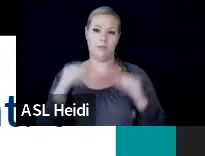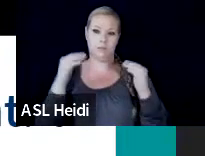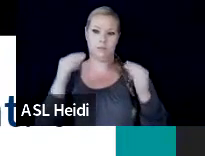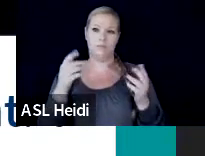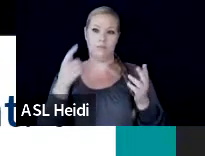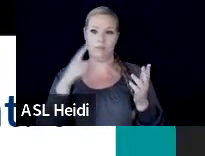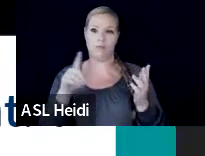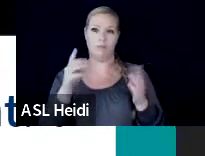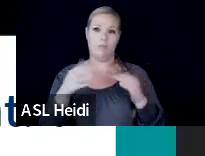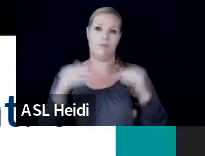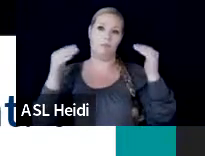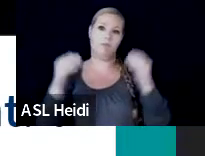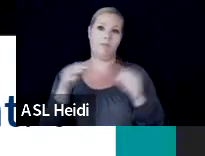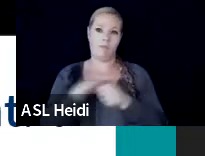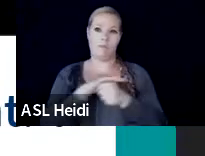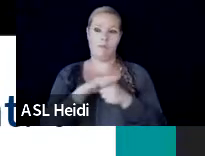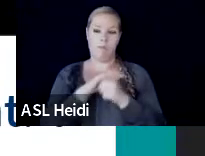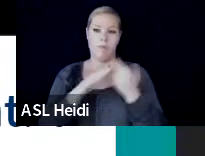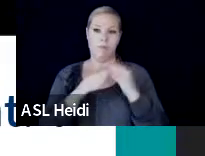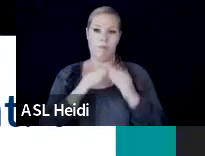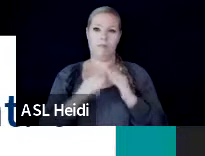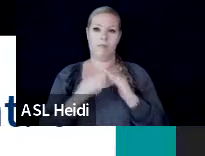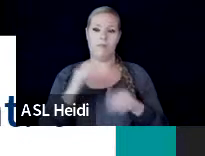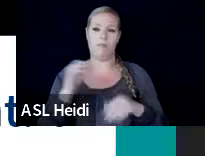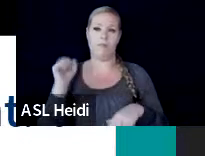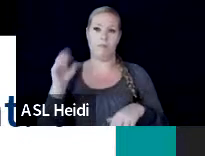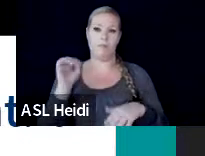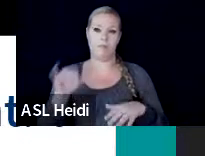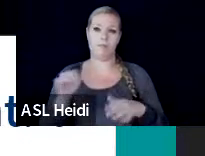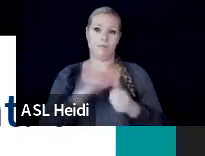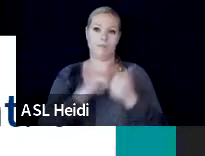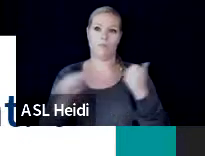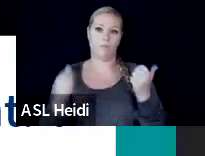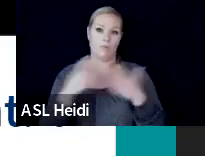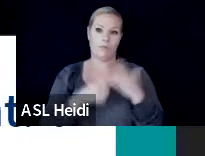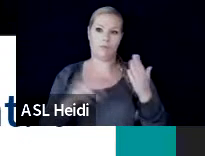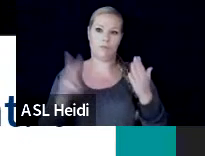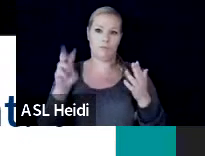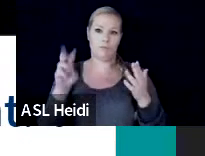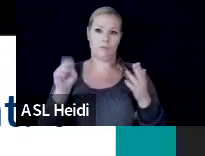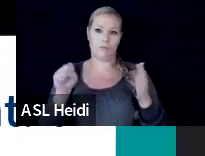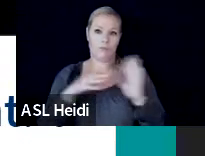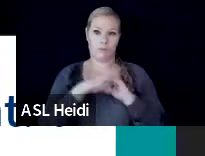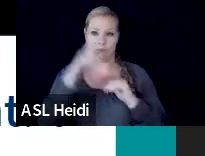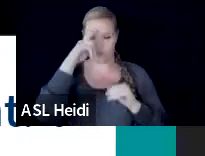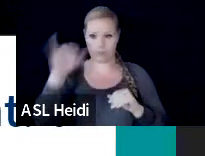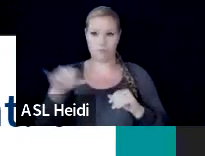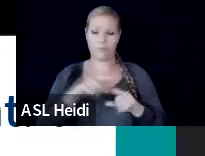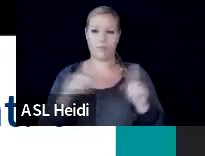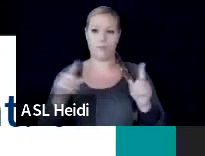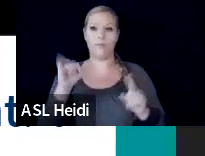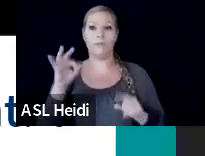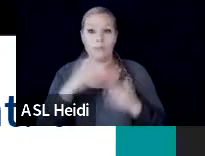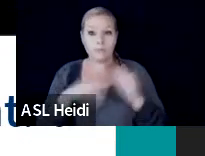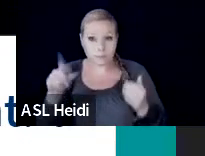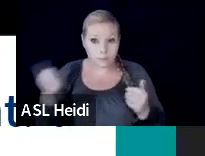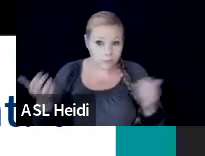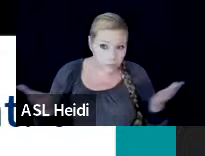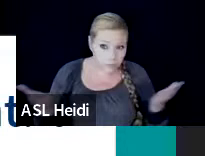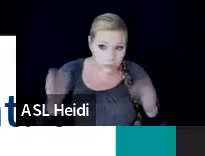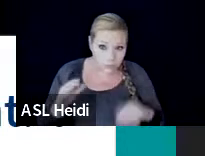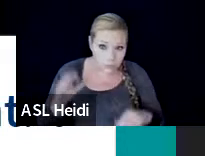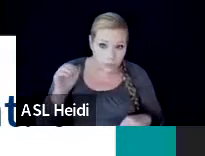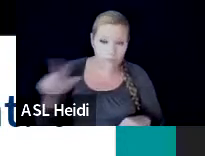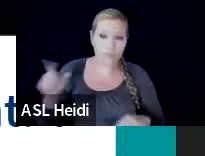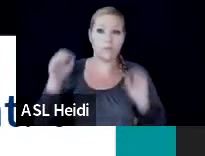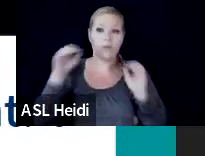local community? So it's beyond what was developed for that, but if there's someone else on the call who's a little more